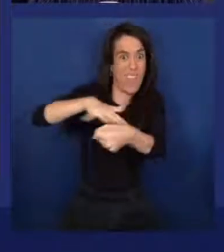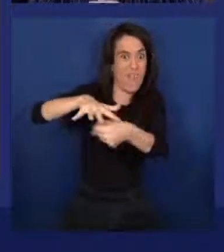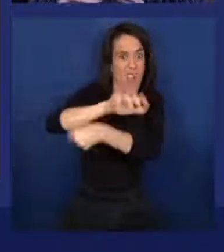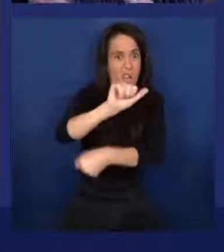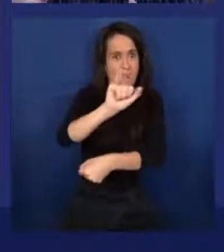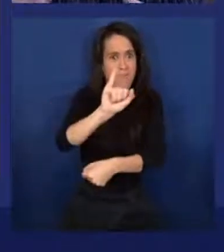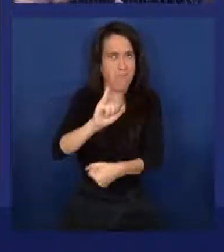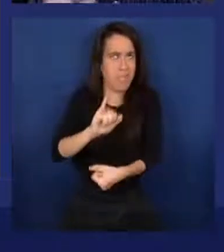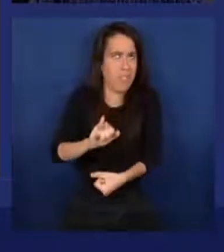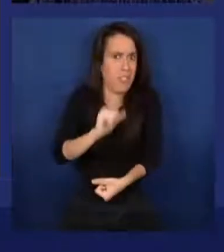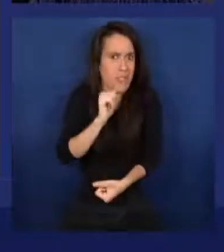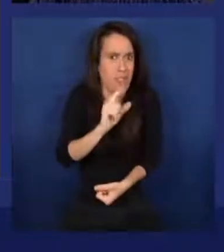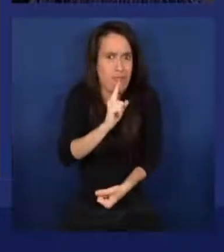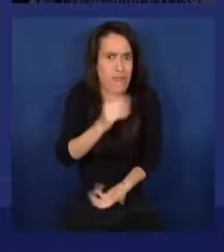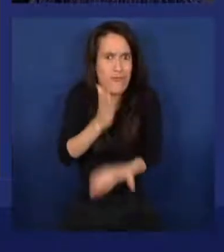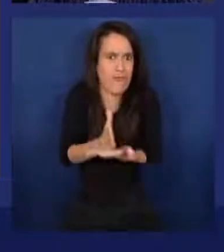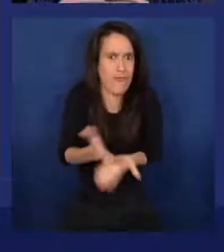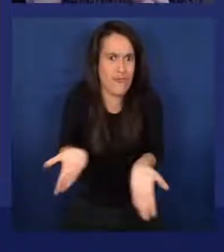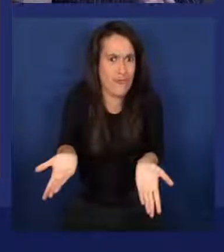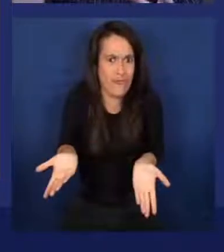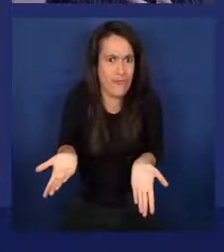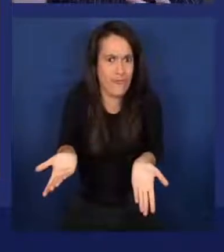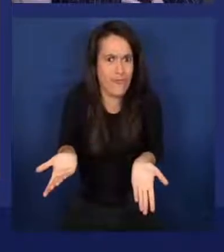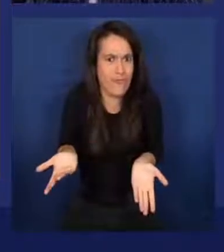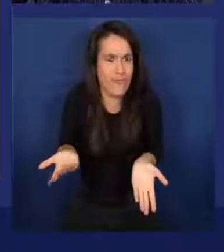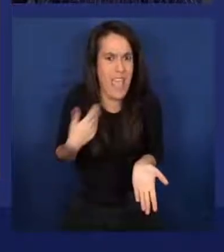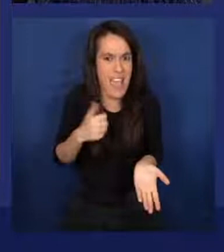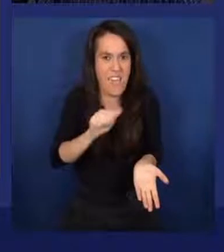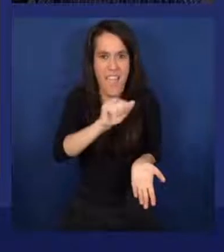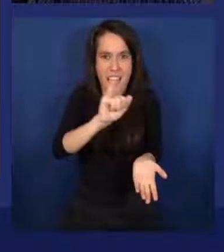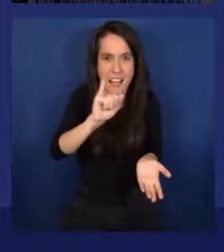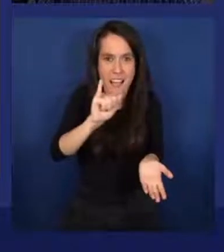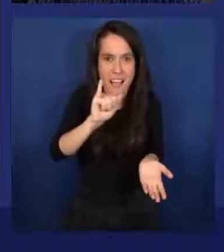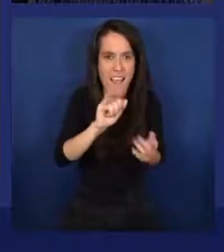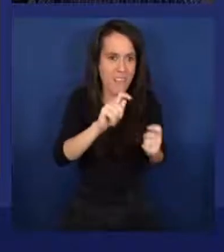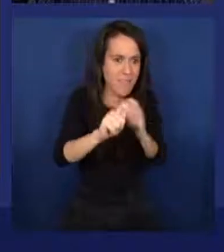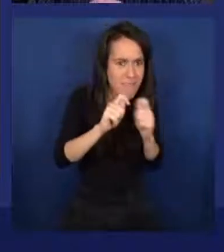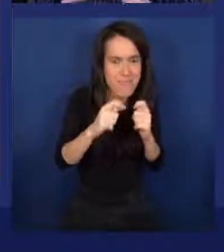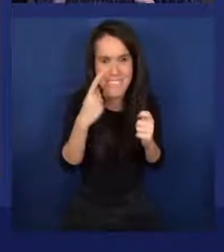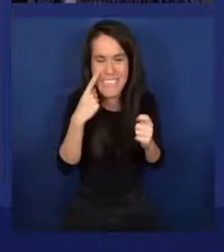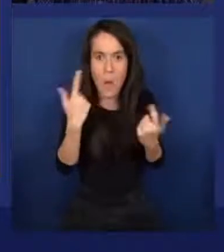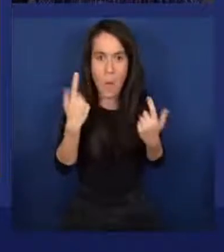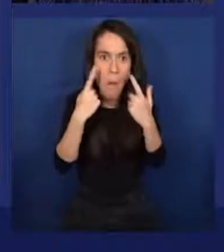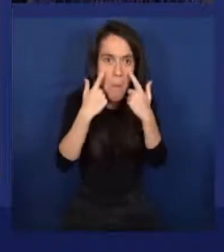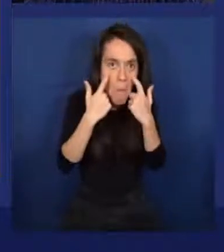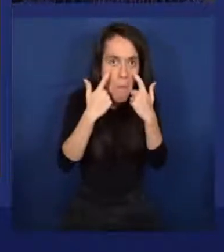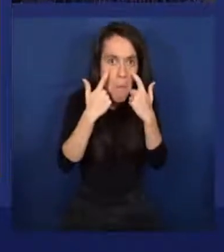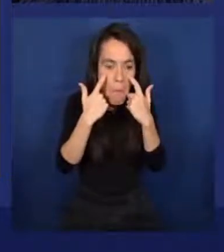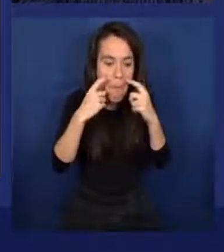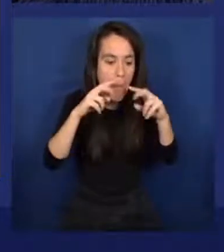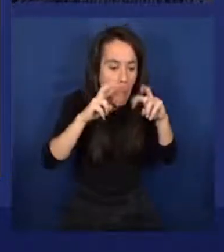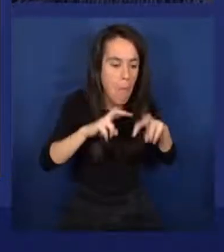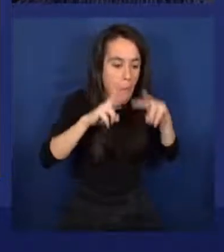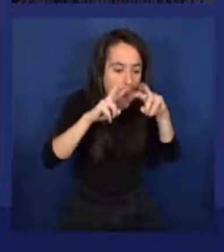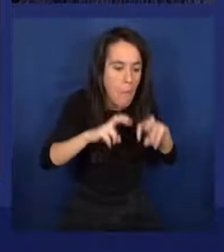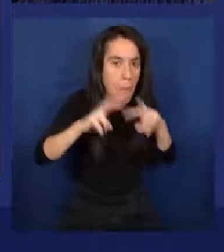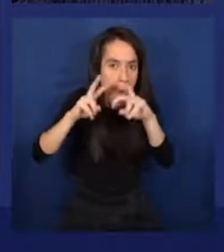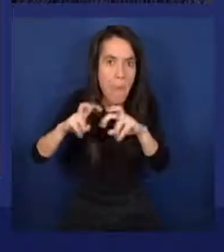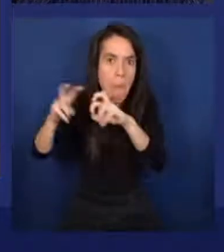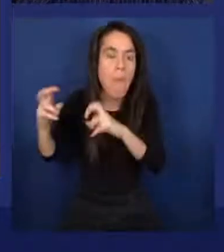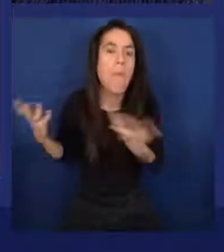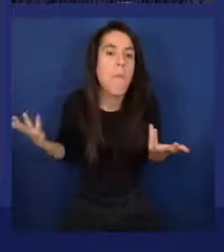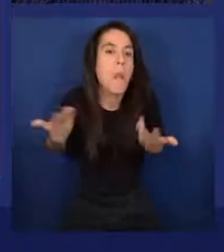and that we don't have artificial generalized intelligence. We're still exploring what that would even mean for us. We build specialized intelligences. And